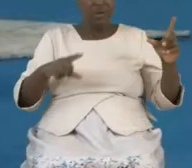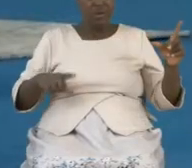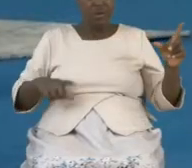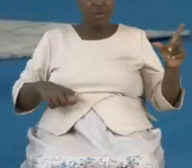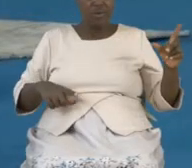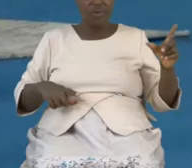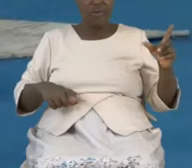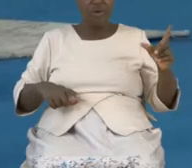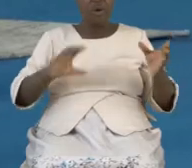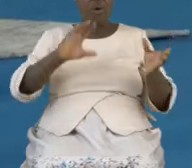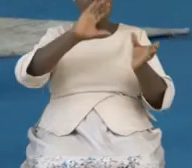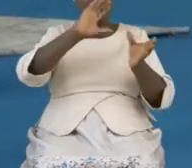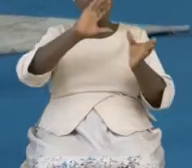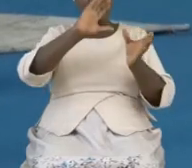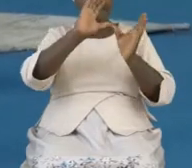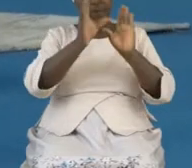crucified,